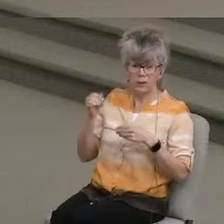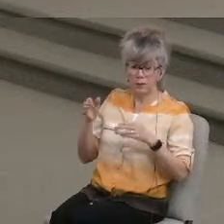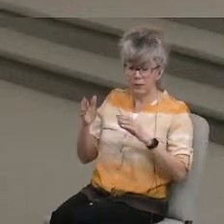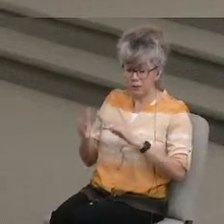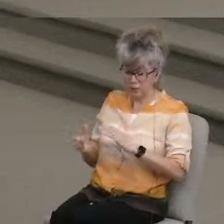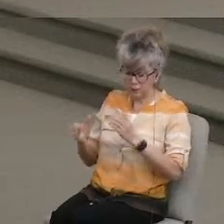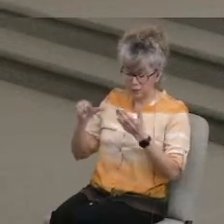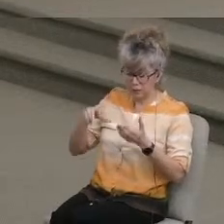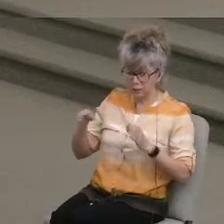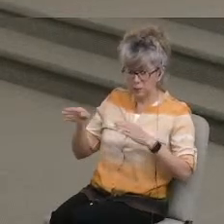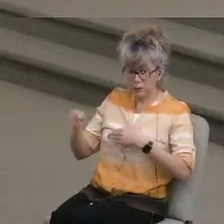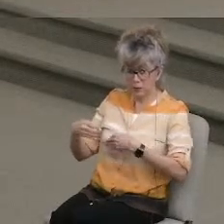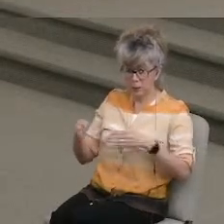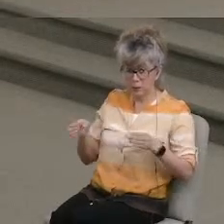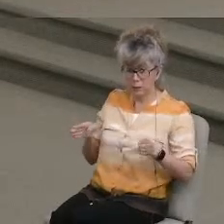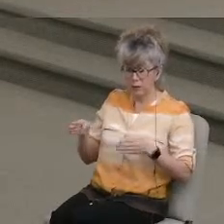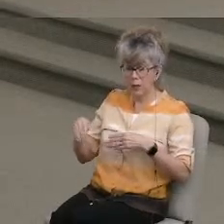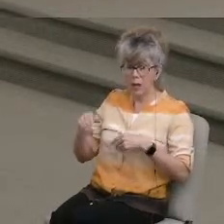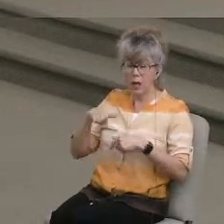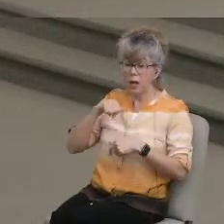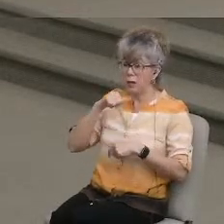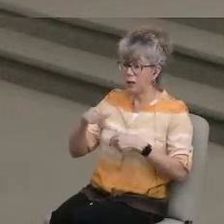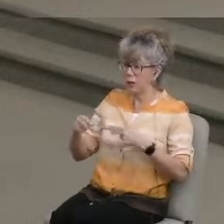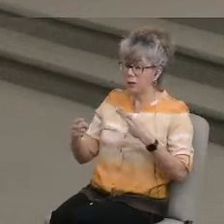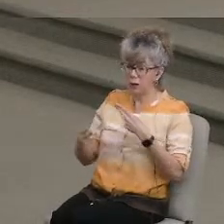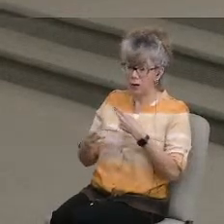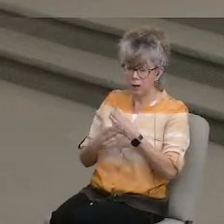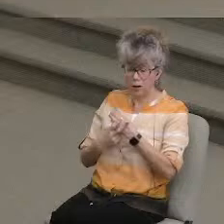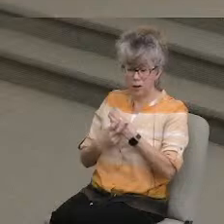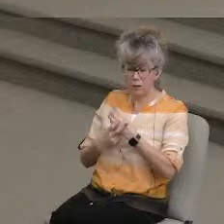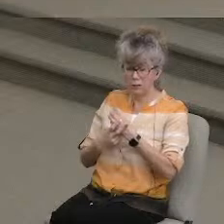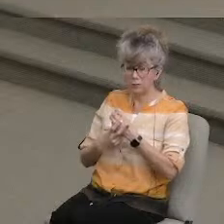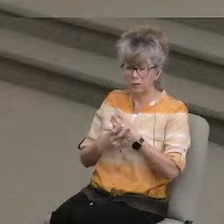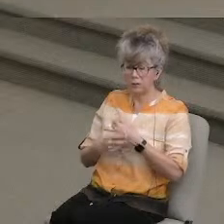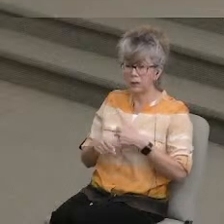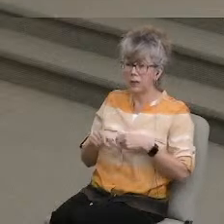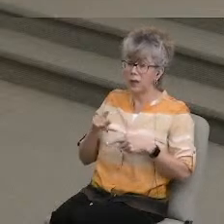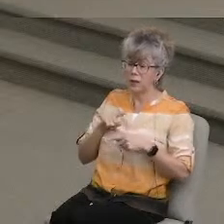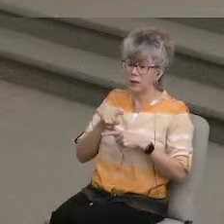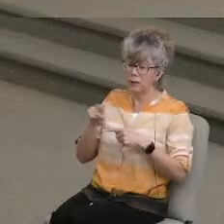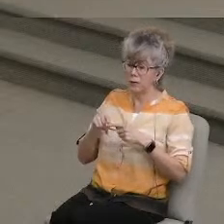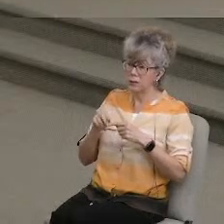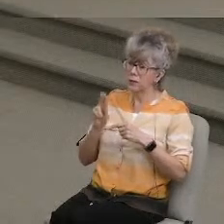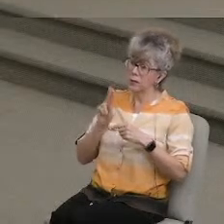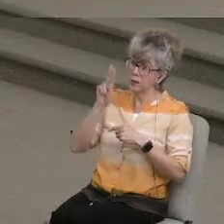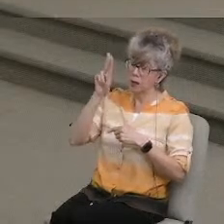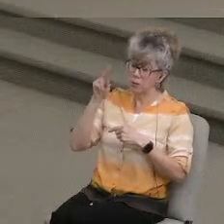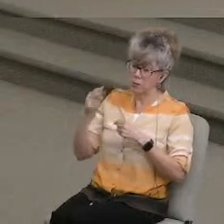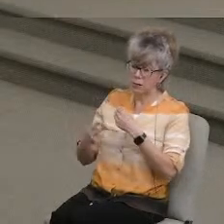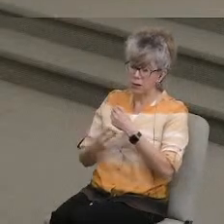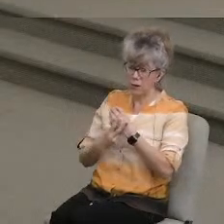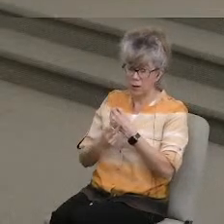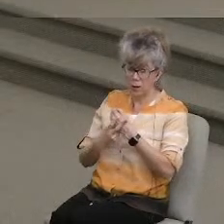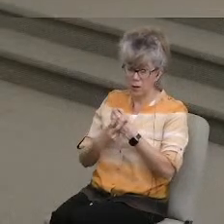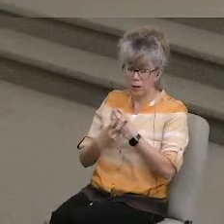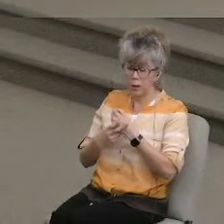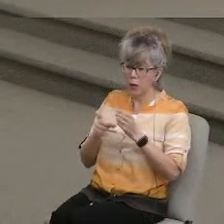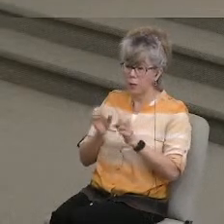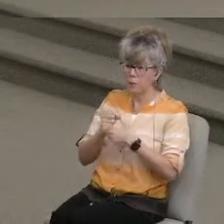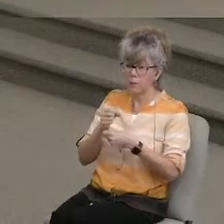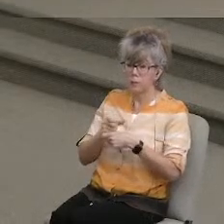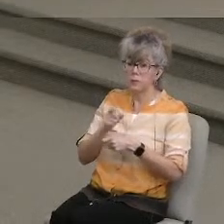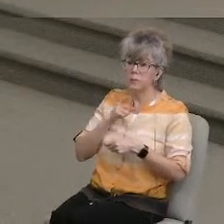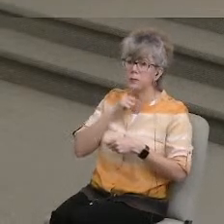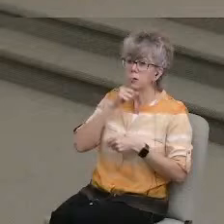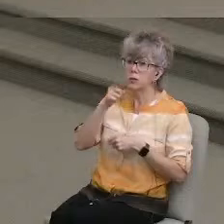baptistry unlocked, there are an upper lock and I believe, as Doug described, a lower lock to make sure that